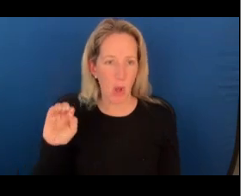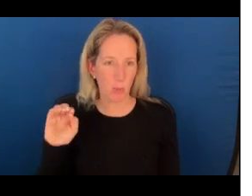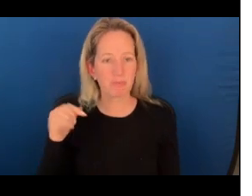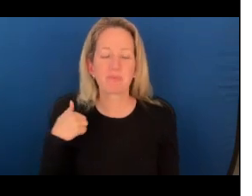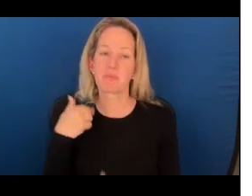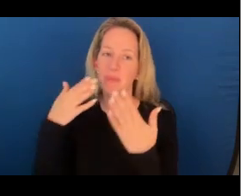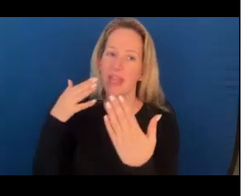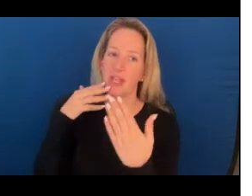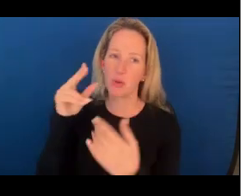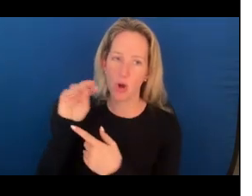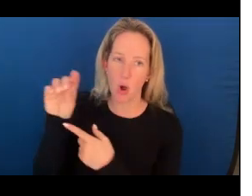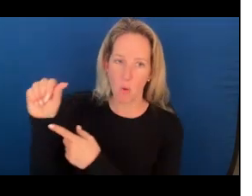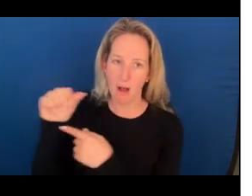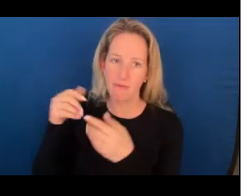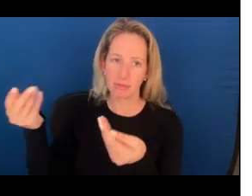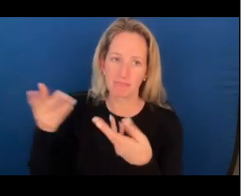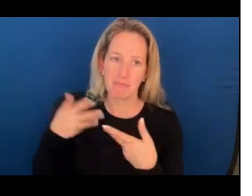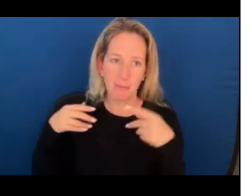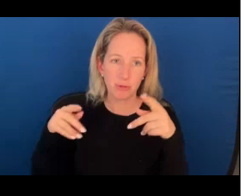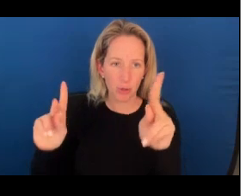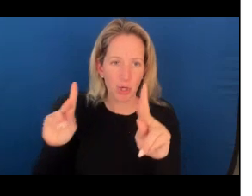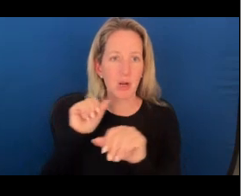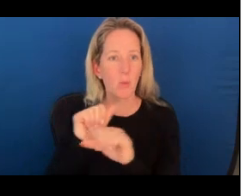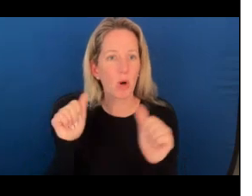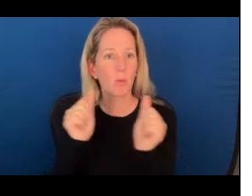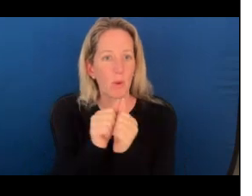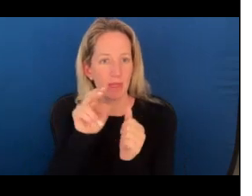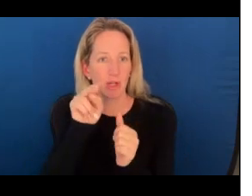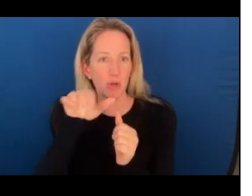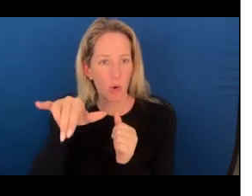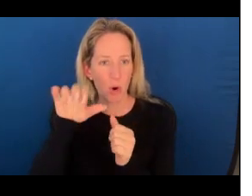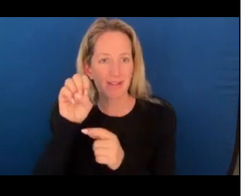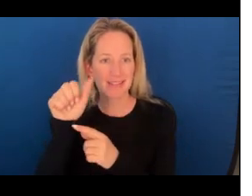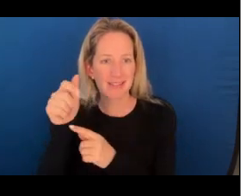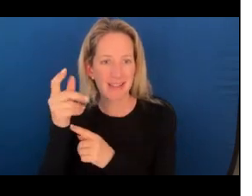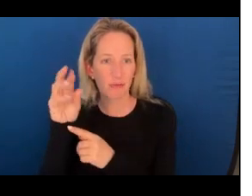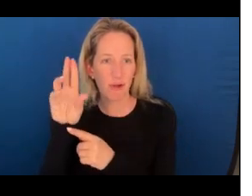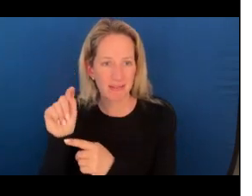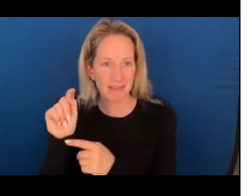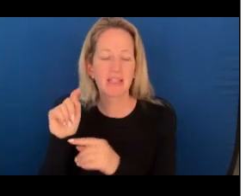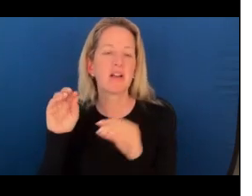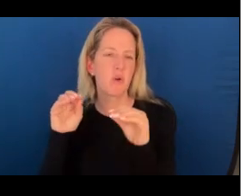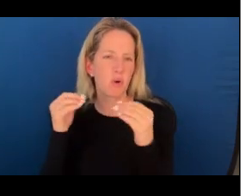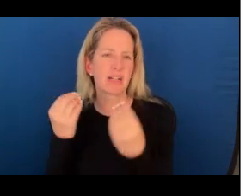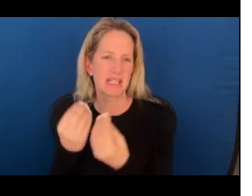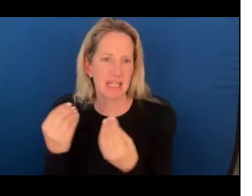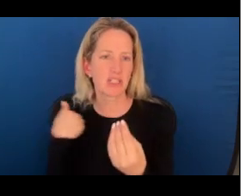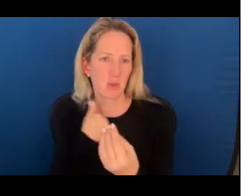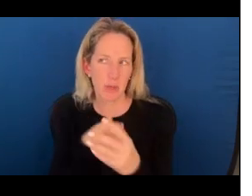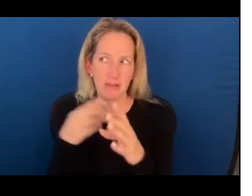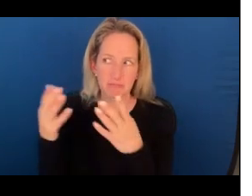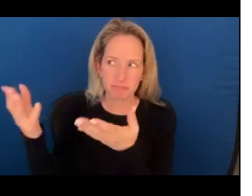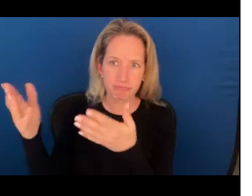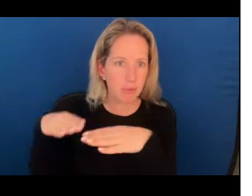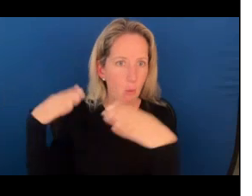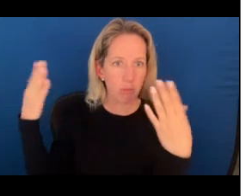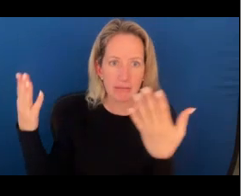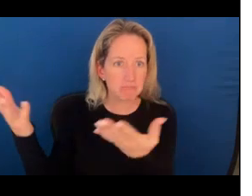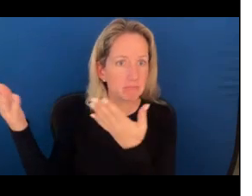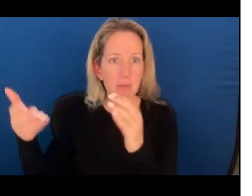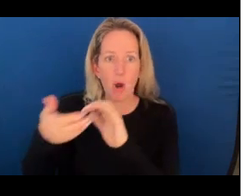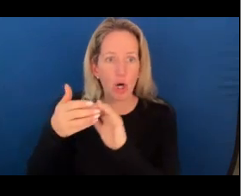for giving us this opportunity to work with New York Sea Grant, which is an organization that we've been hoping to partner with for years, so